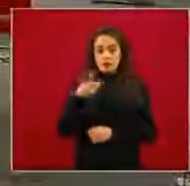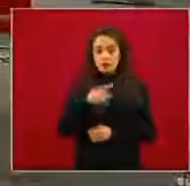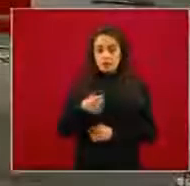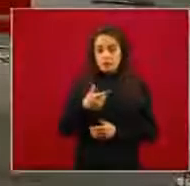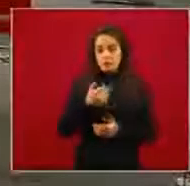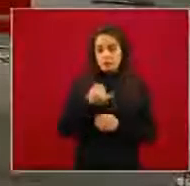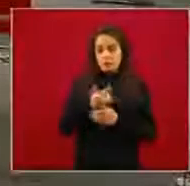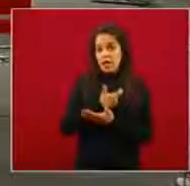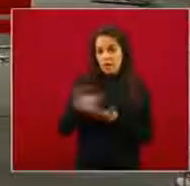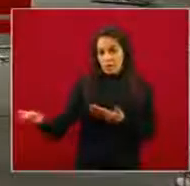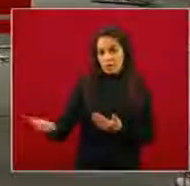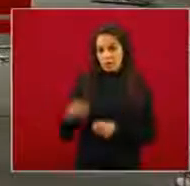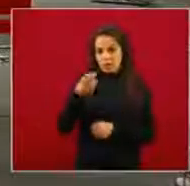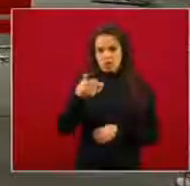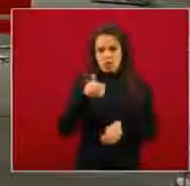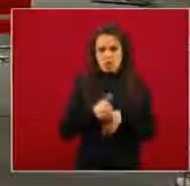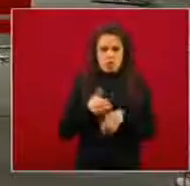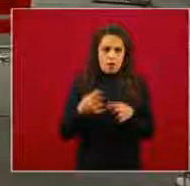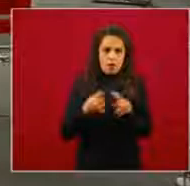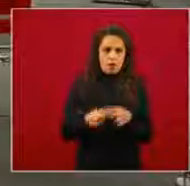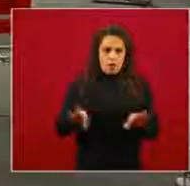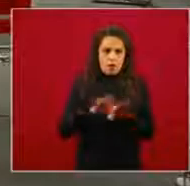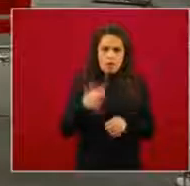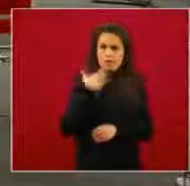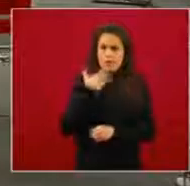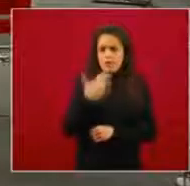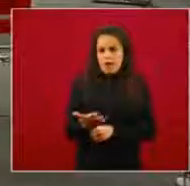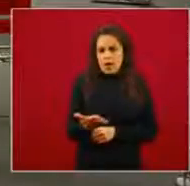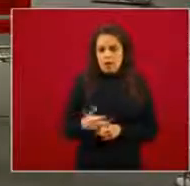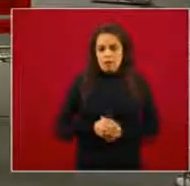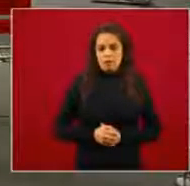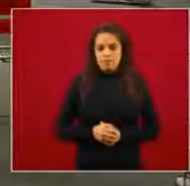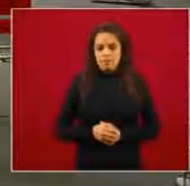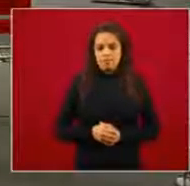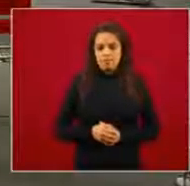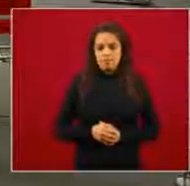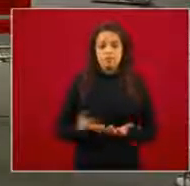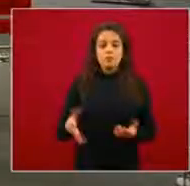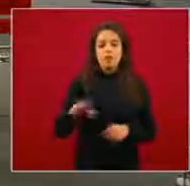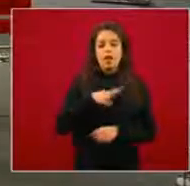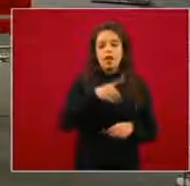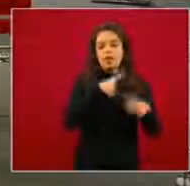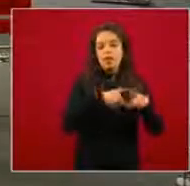15,456 sick leaves, the ones that have been provided. It has been an important number.